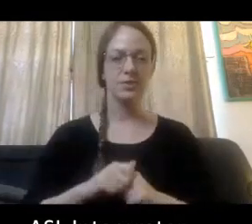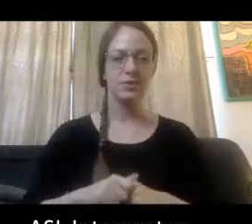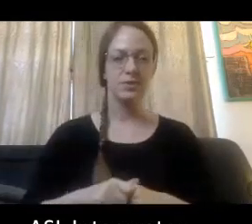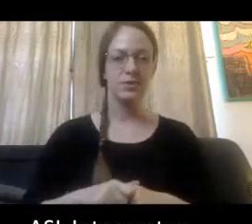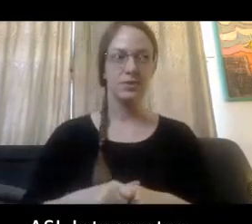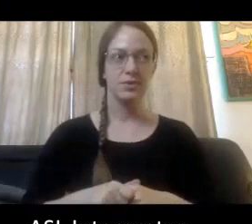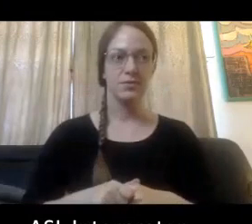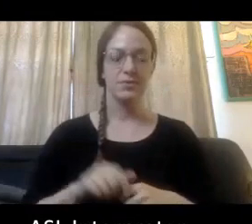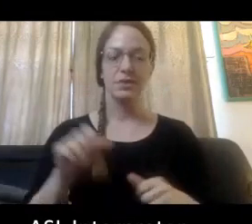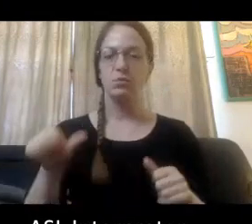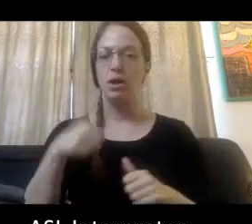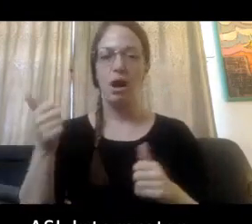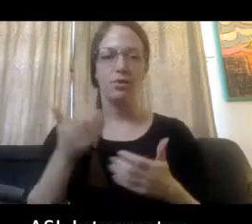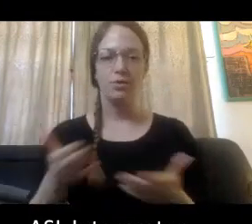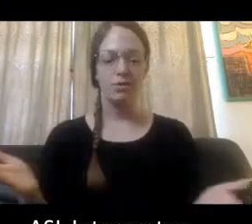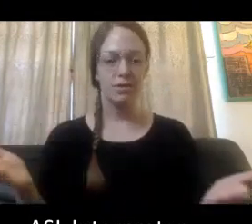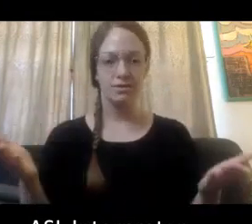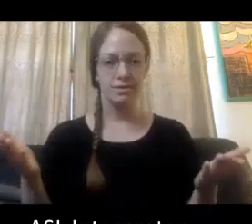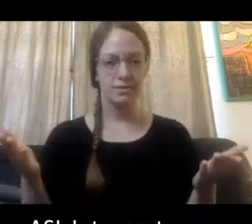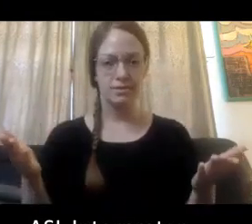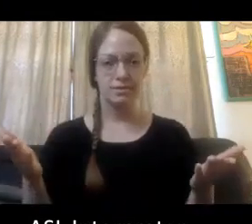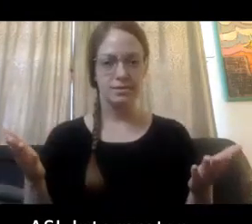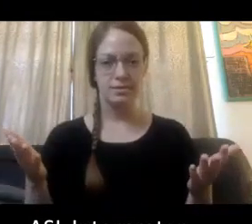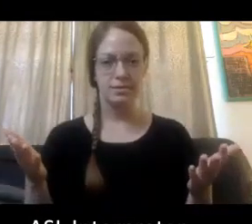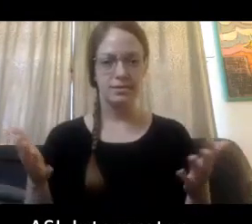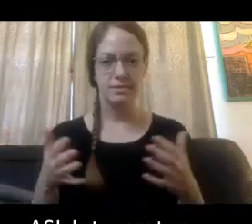tips might you have,